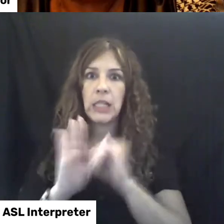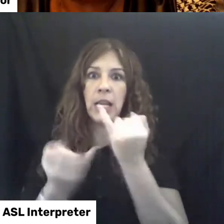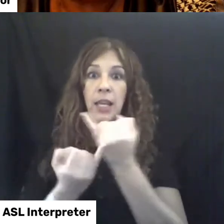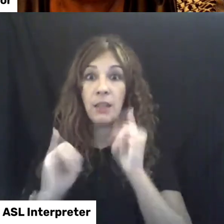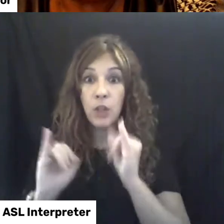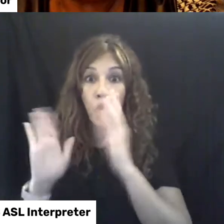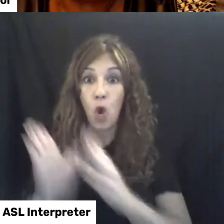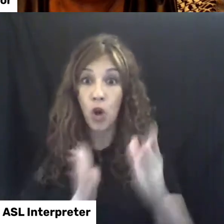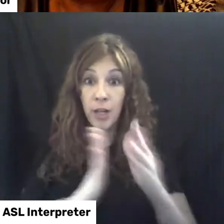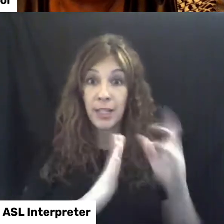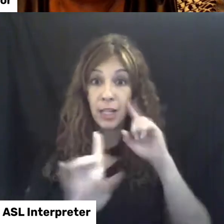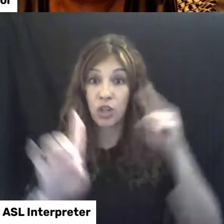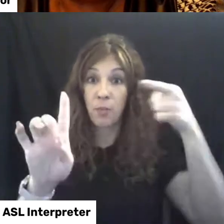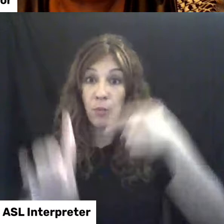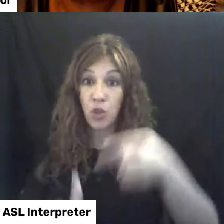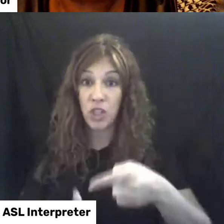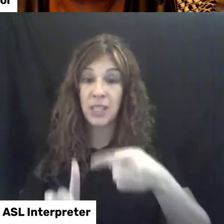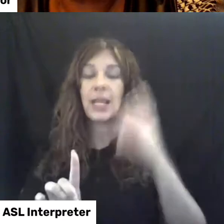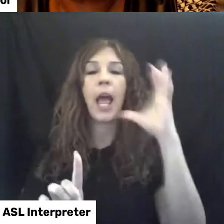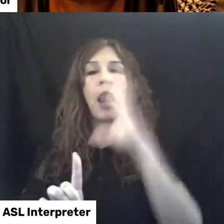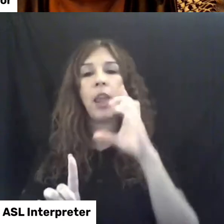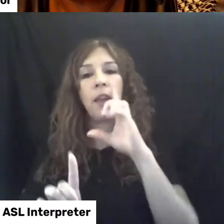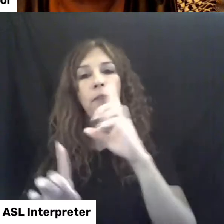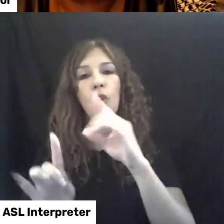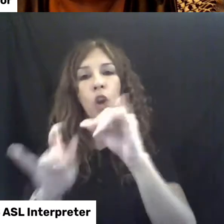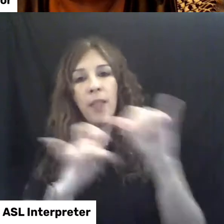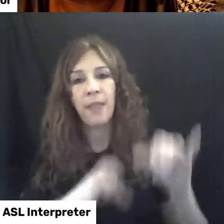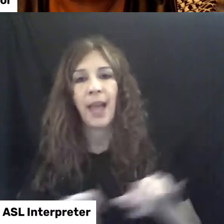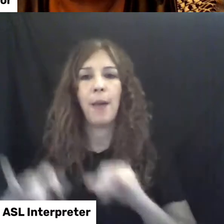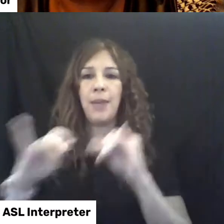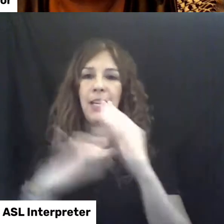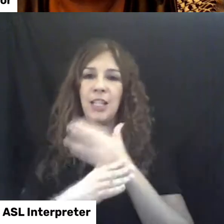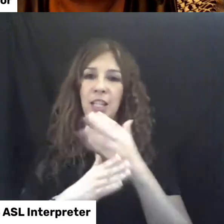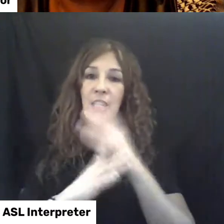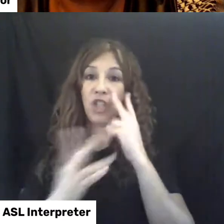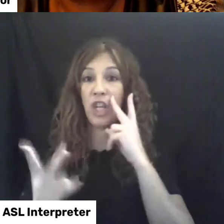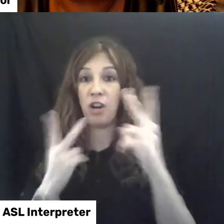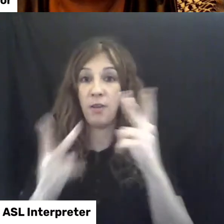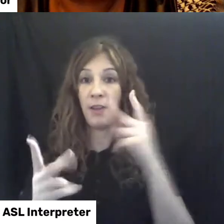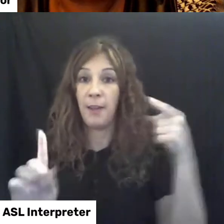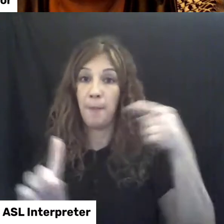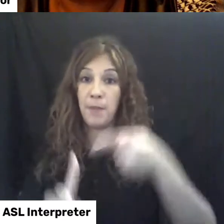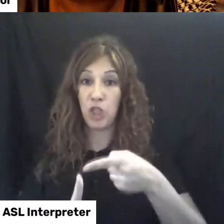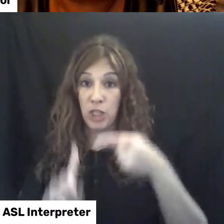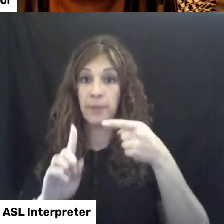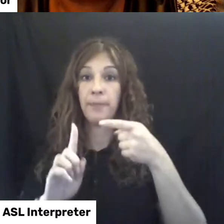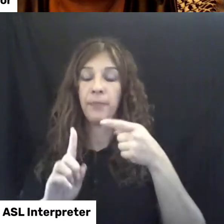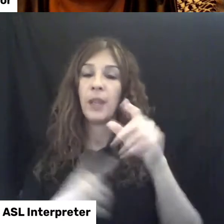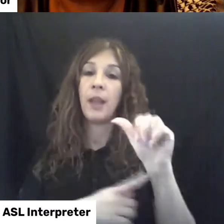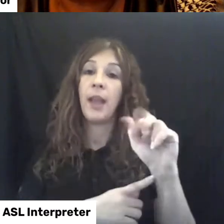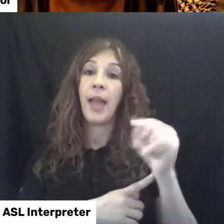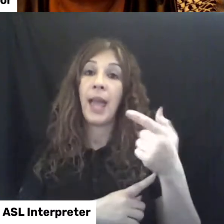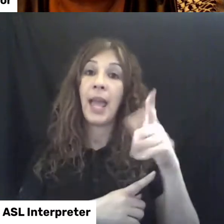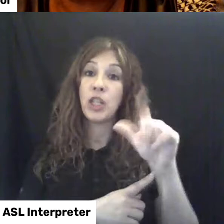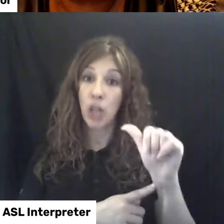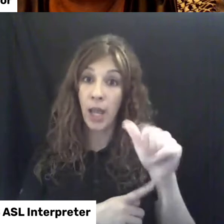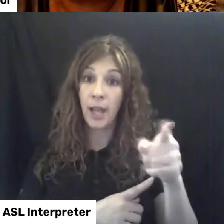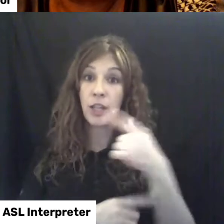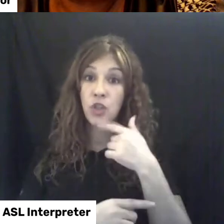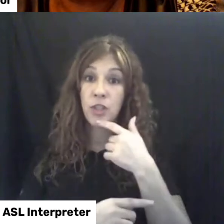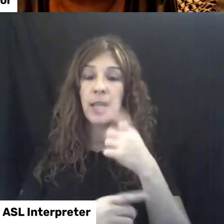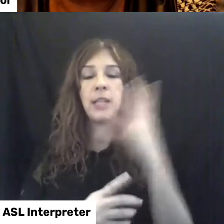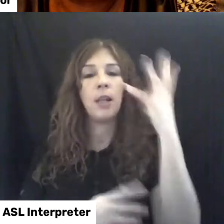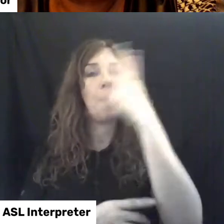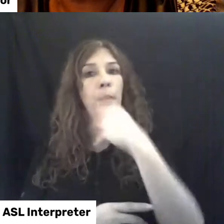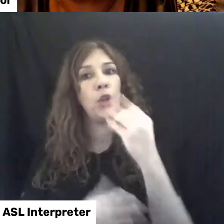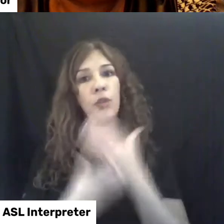missions, and looking for the commonalities in that shared vision, that shared mission, Angela, as you just said, is one of the most beautiful parts,